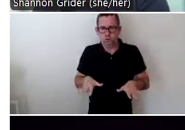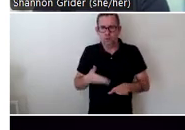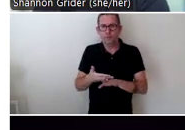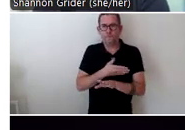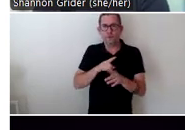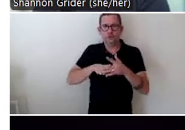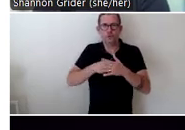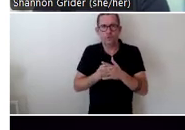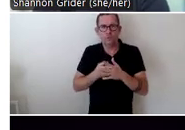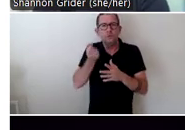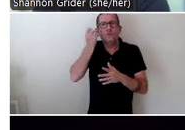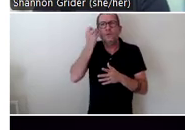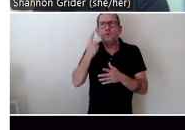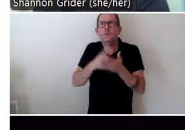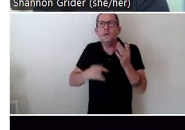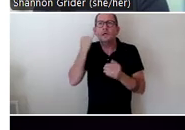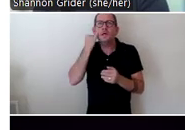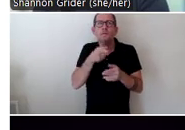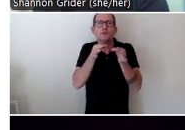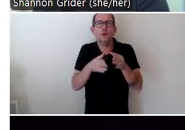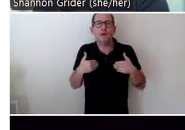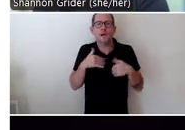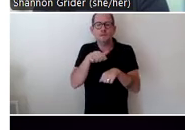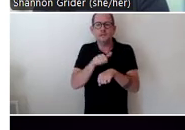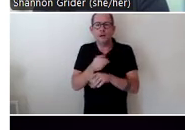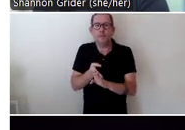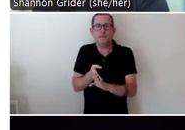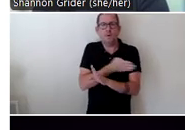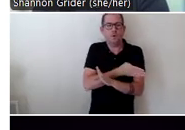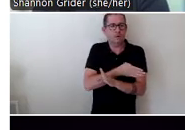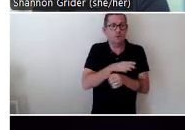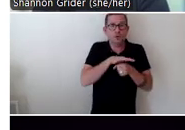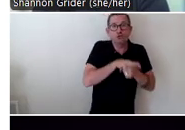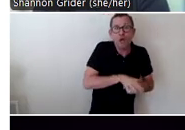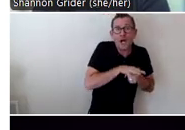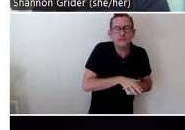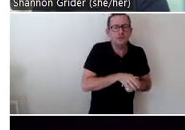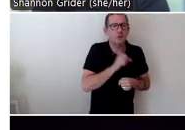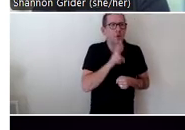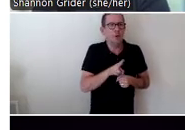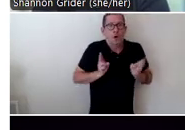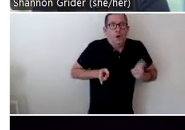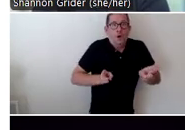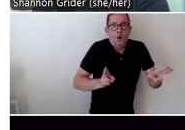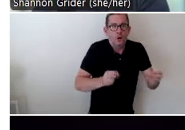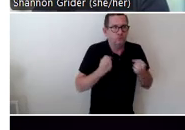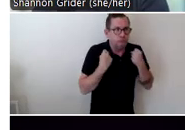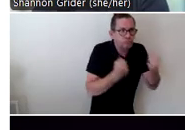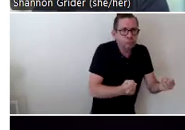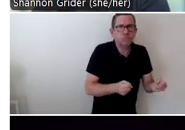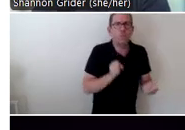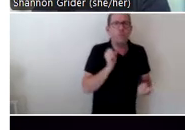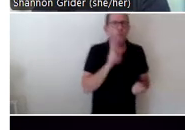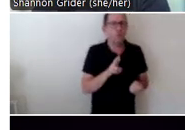to have that interaction with the deaf consumer before the appointment, because sometimes interpreters have come